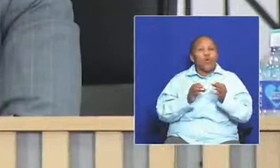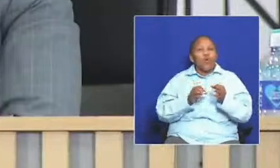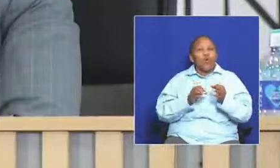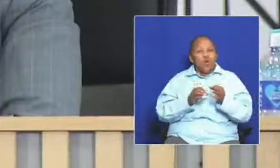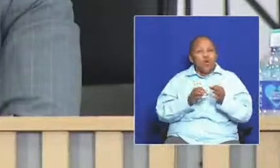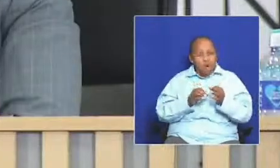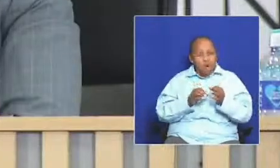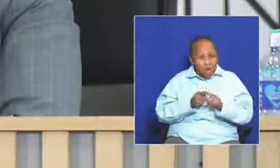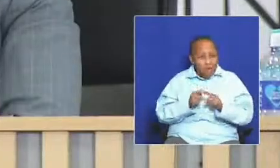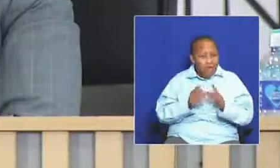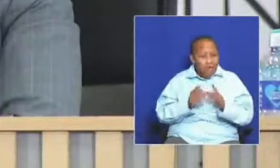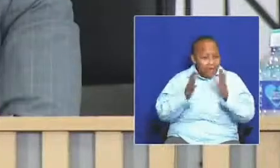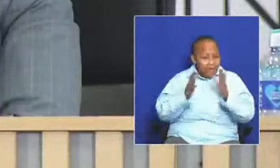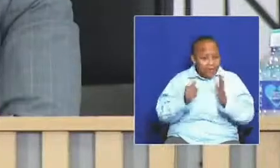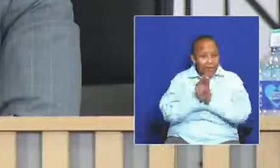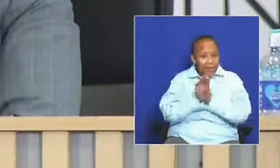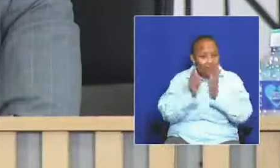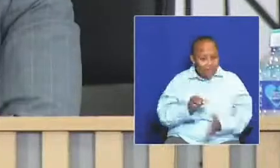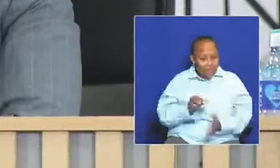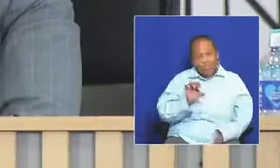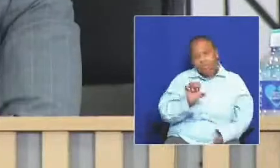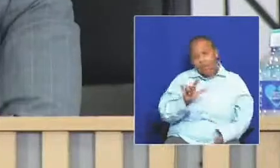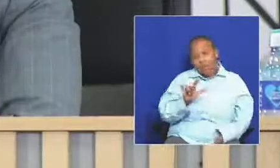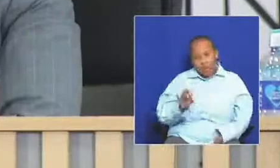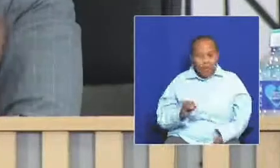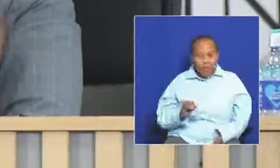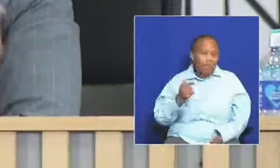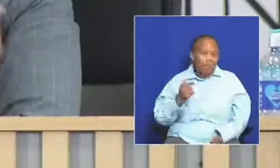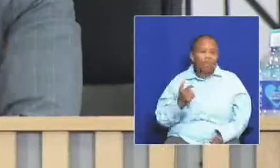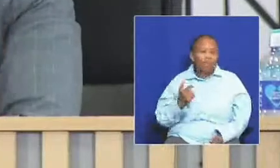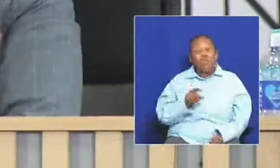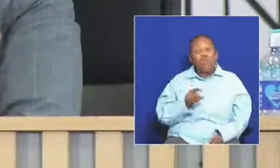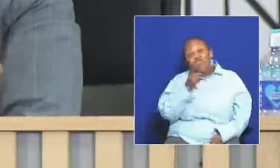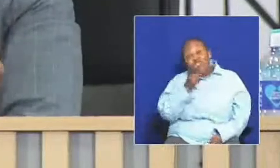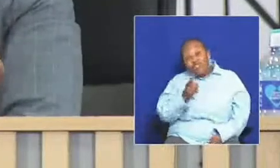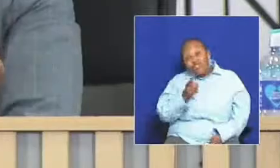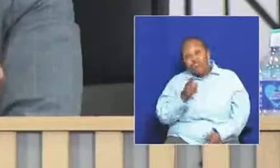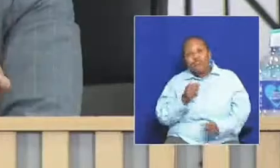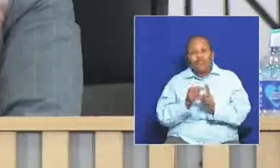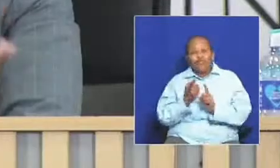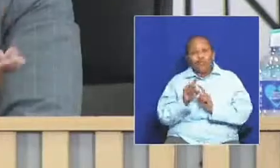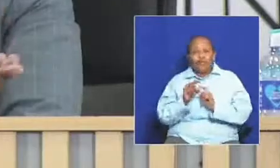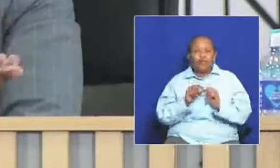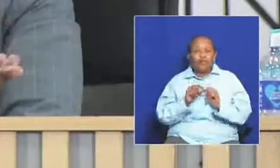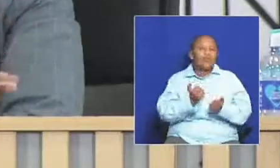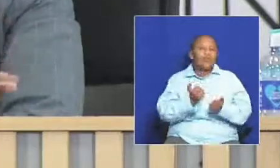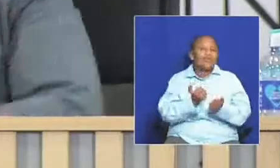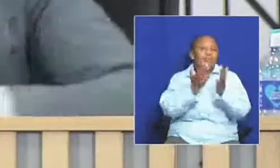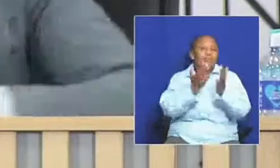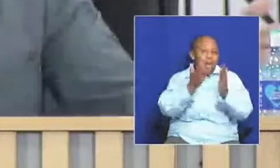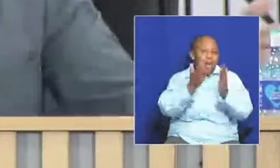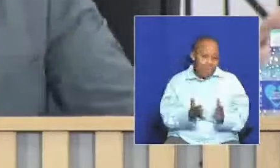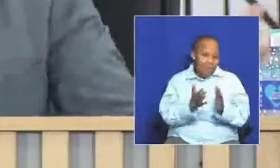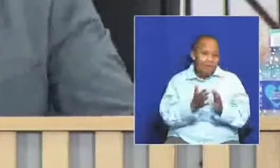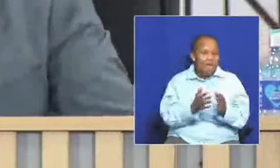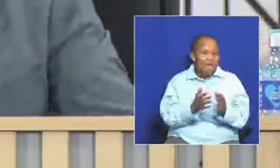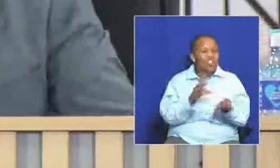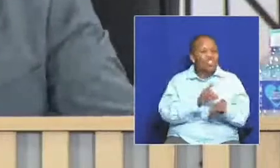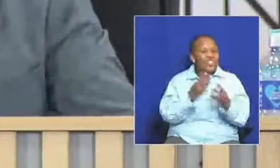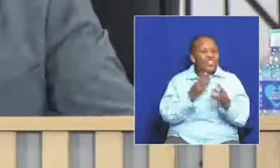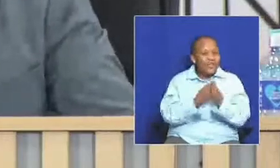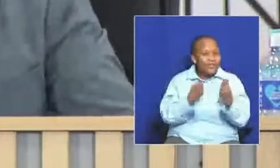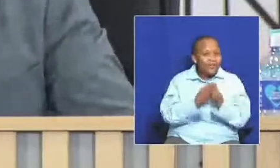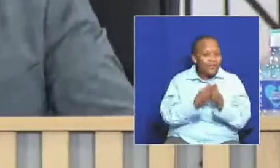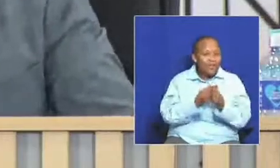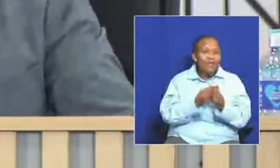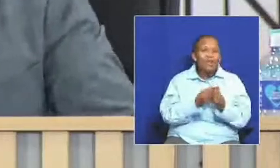will approach you and see the supplier who will supply us with medical equipment. Listen, buy the stock for us,